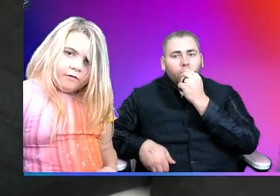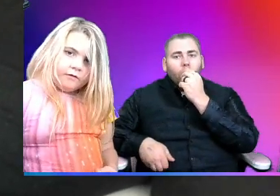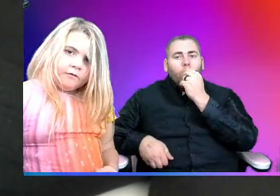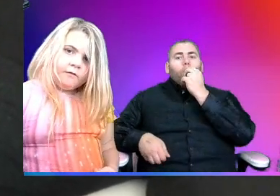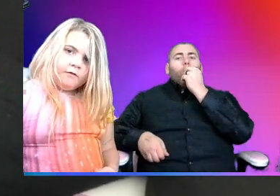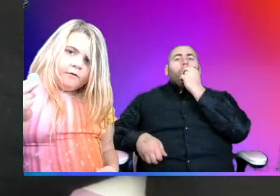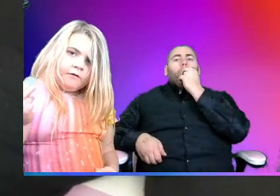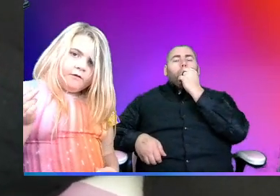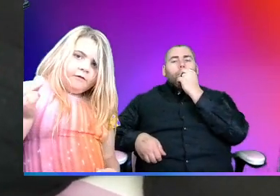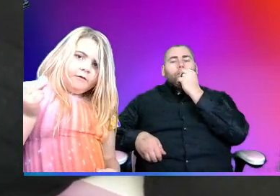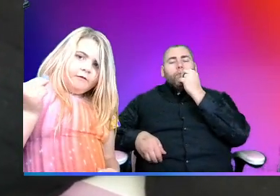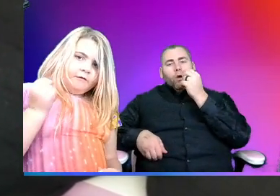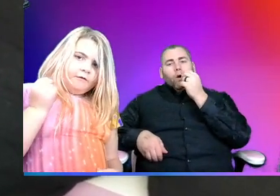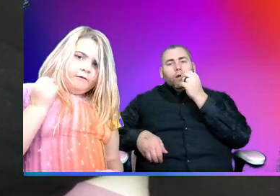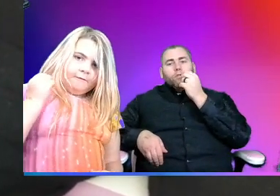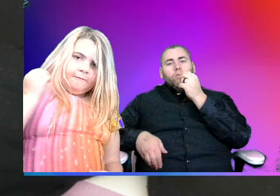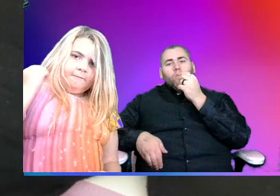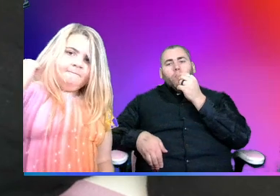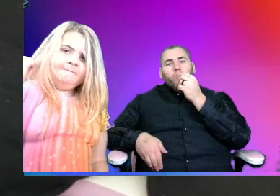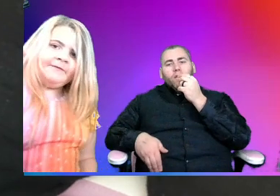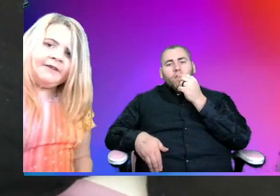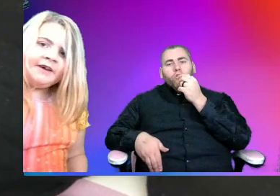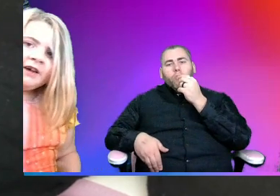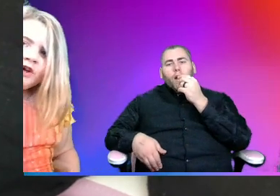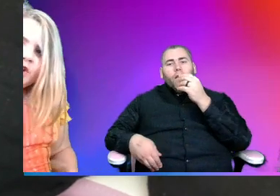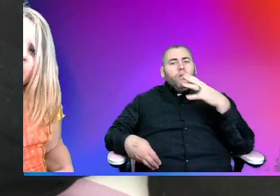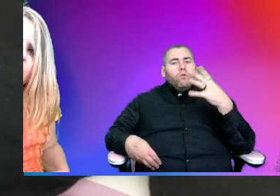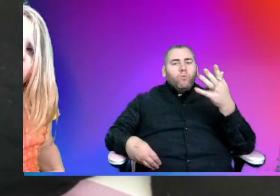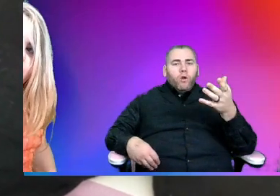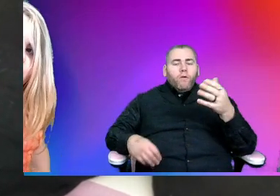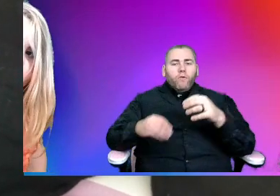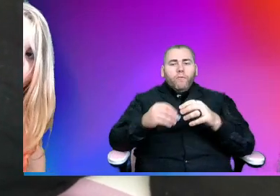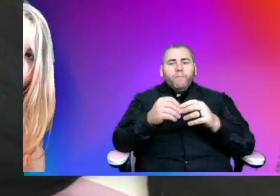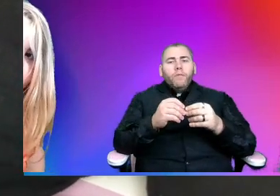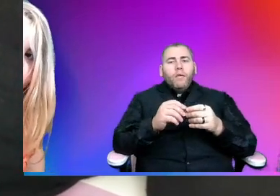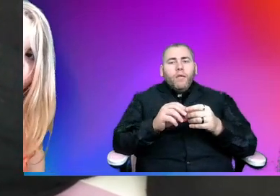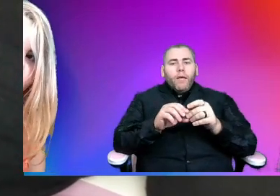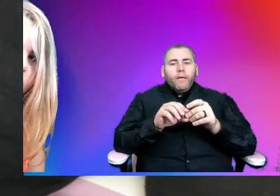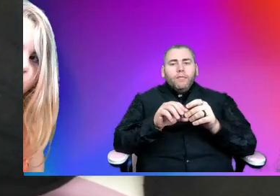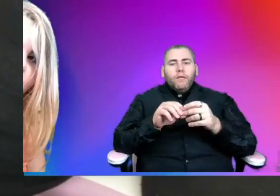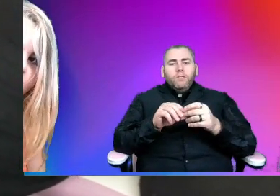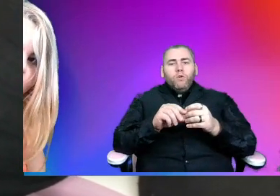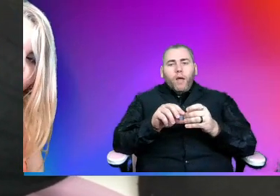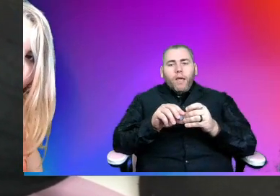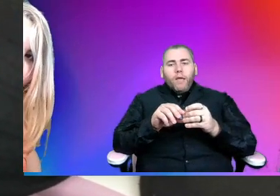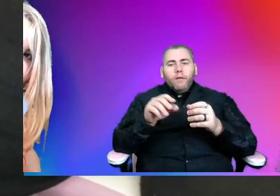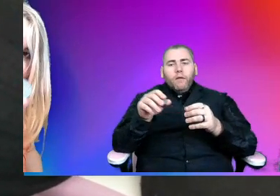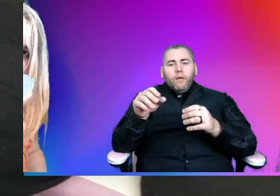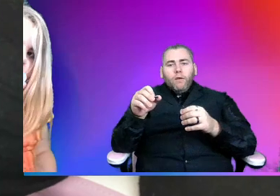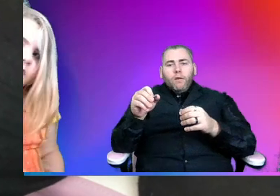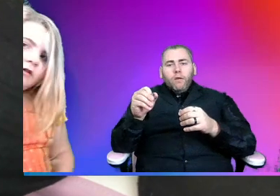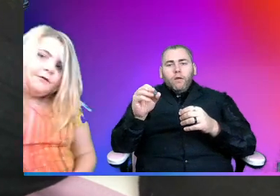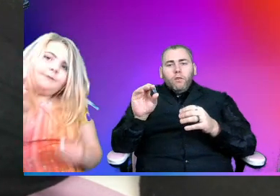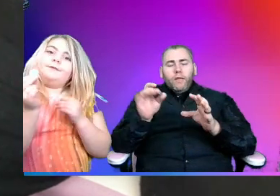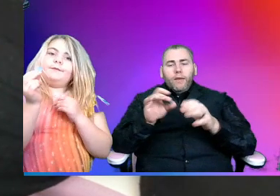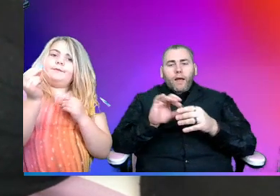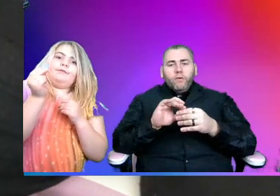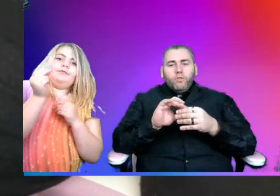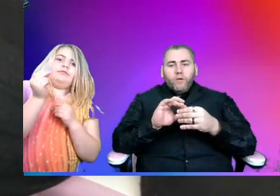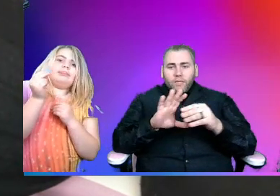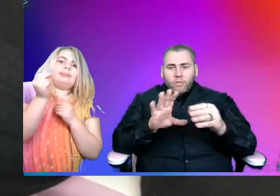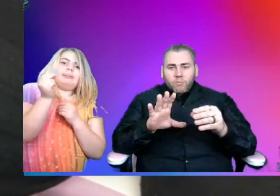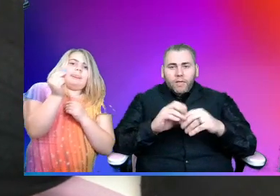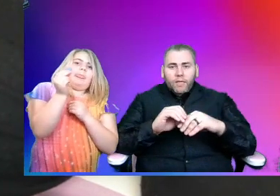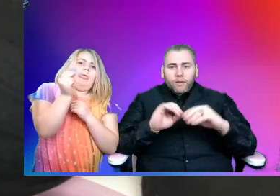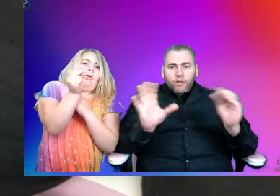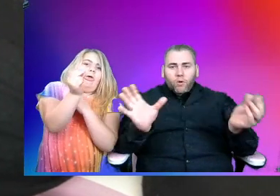coin to be gone. So you want to put it into your pocket or wherever in such a way that now the